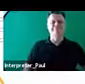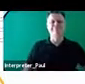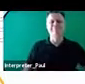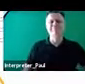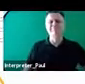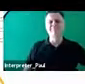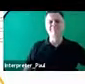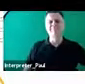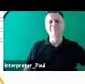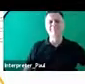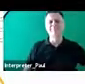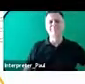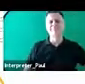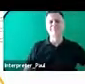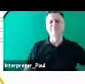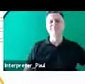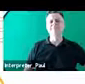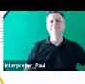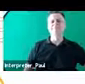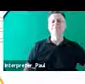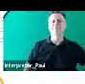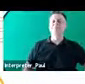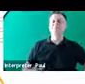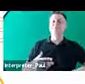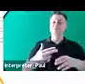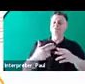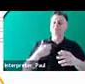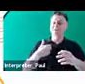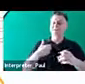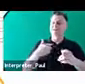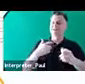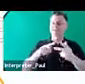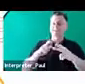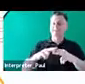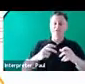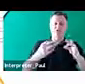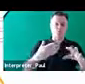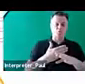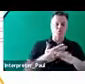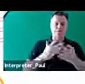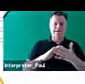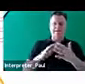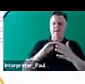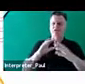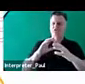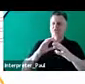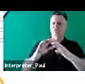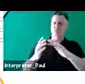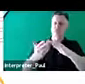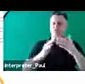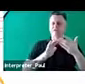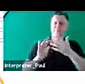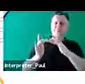really key and important things is that it provides our social interaction. And when I think about that, some of my